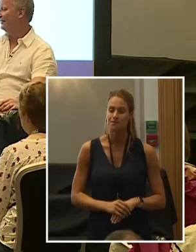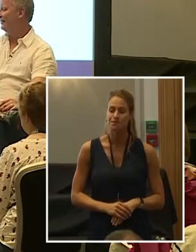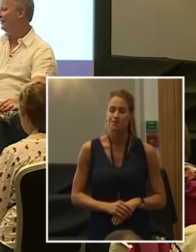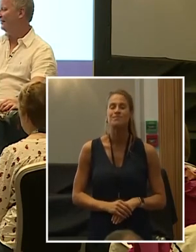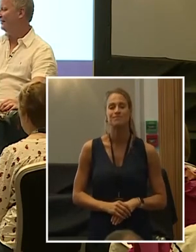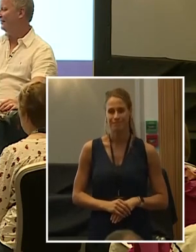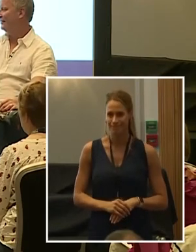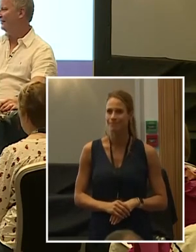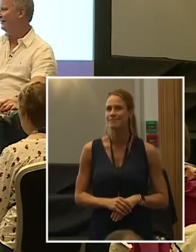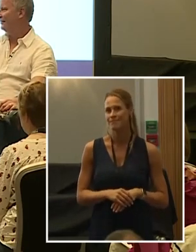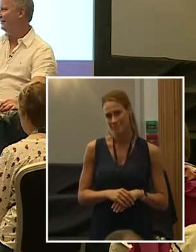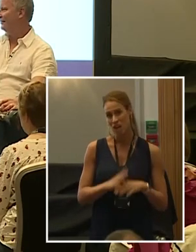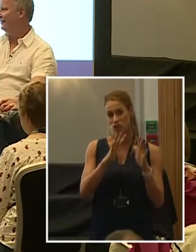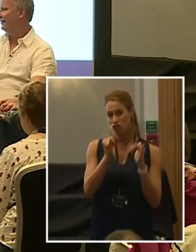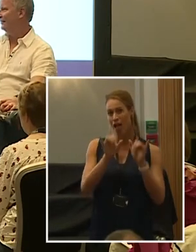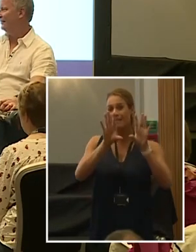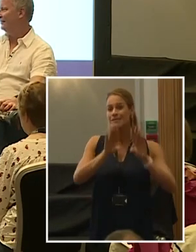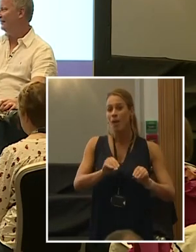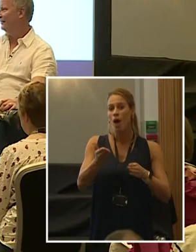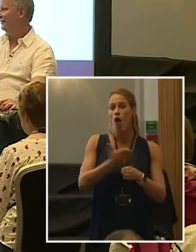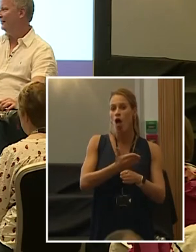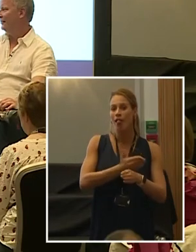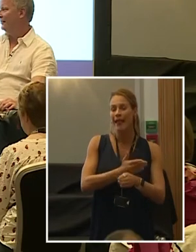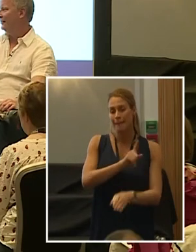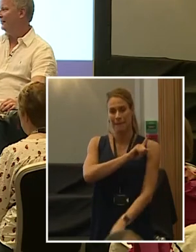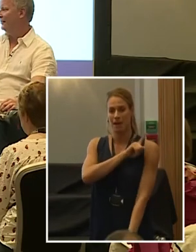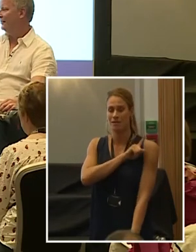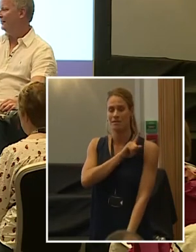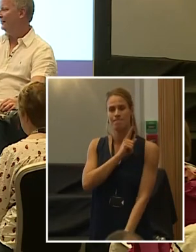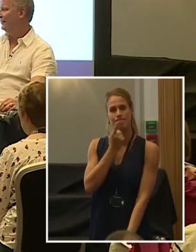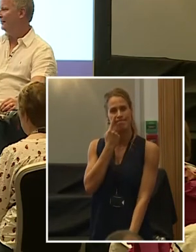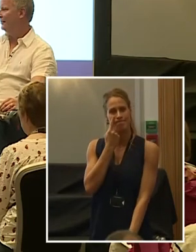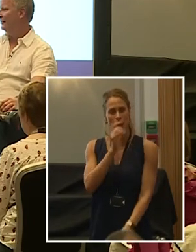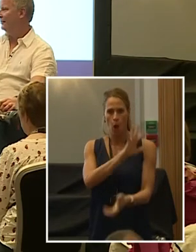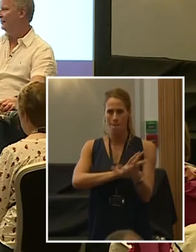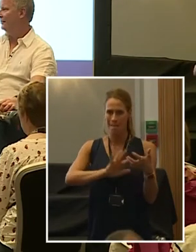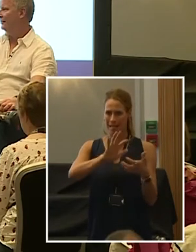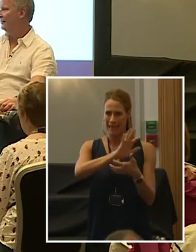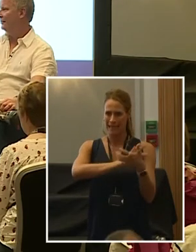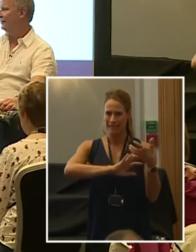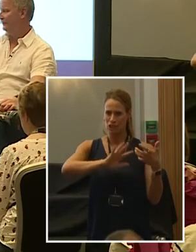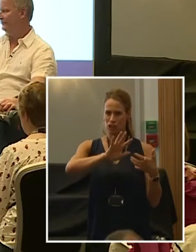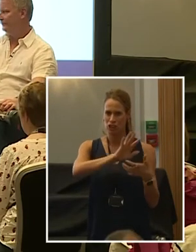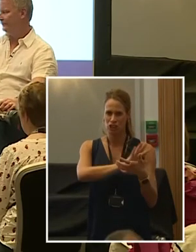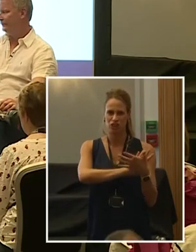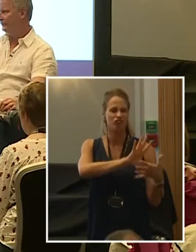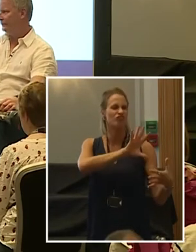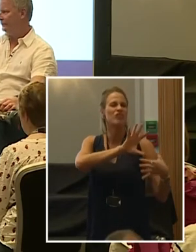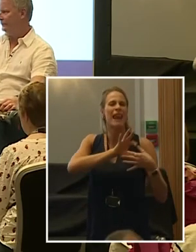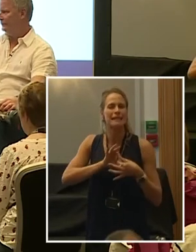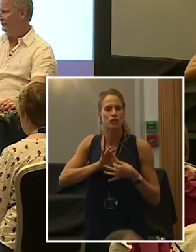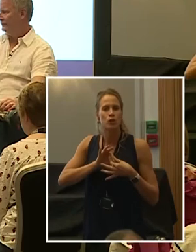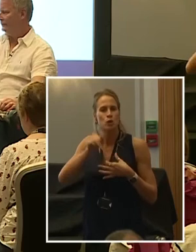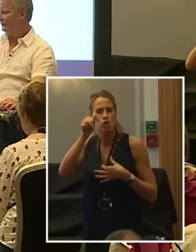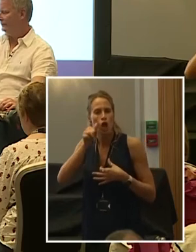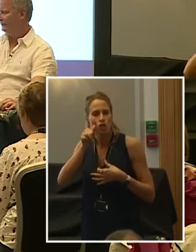the trial ended up being stopped early because of complications, mainly though, I think related to the surgical procedure, trying